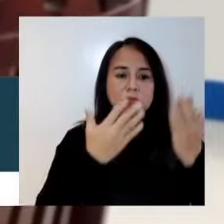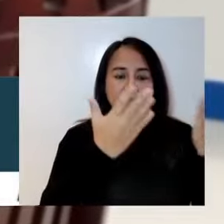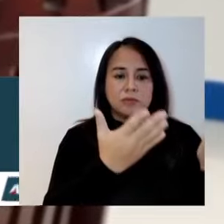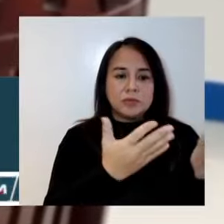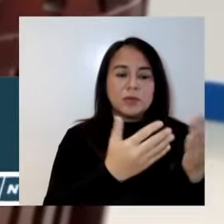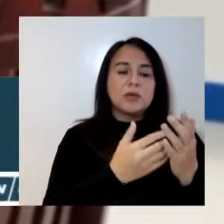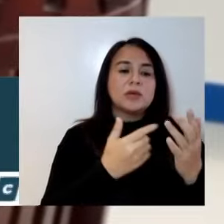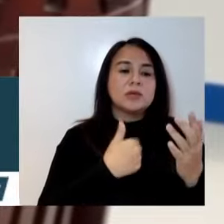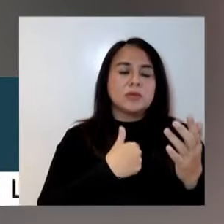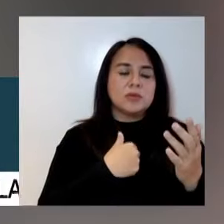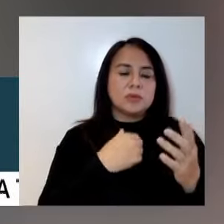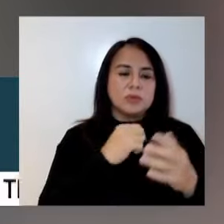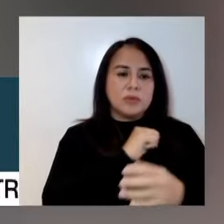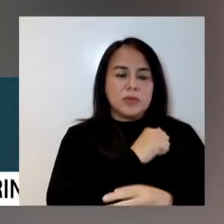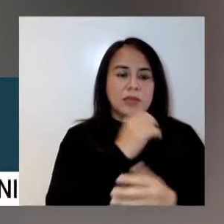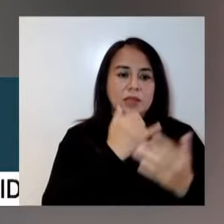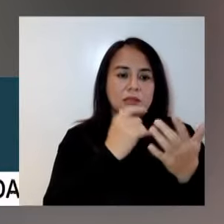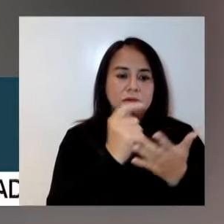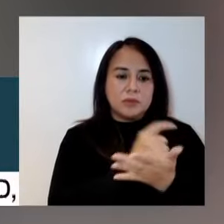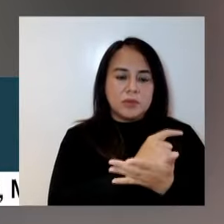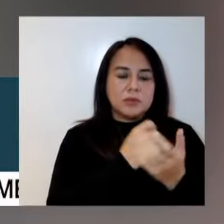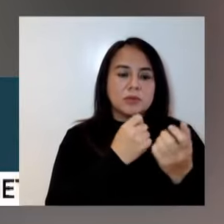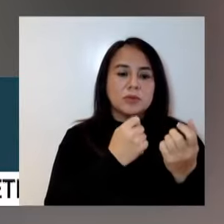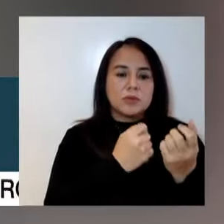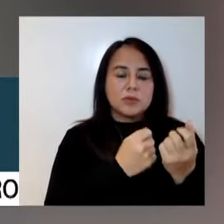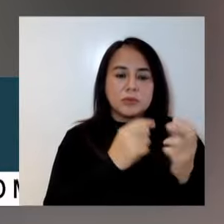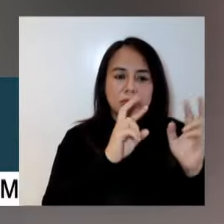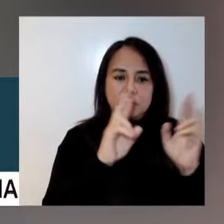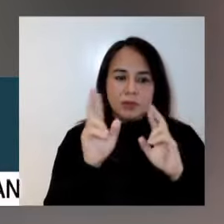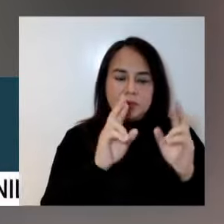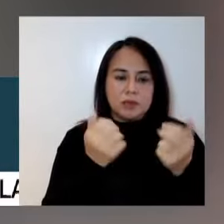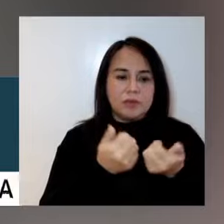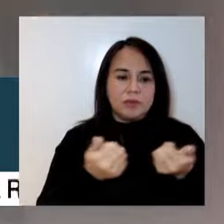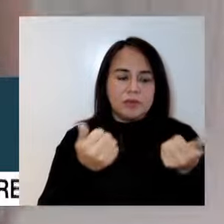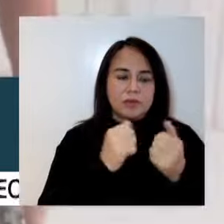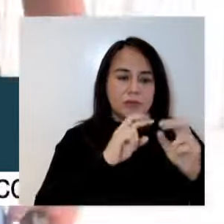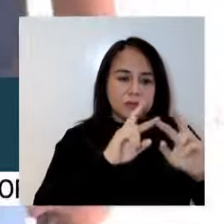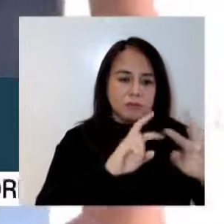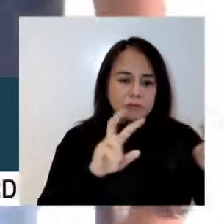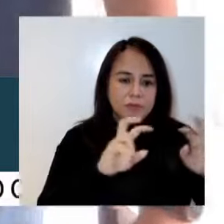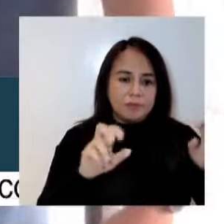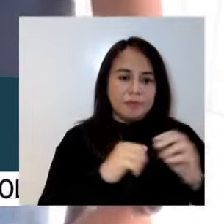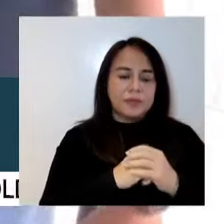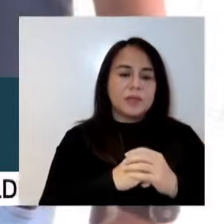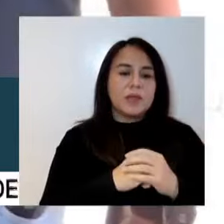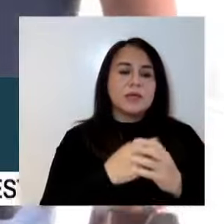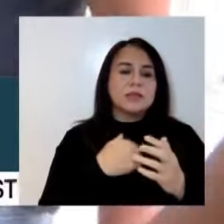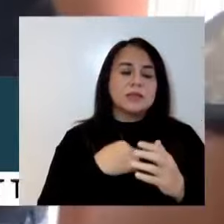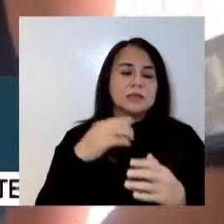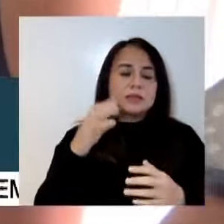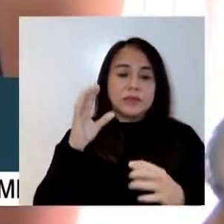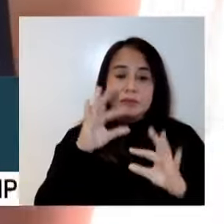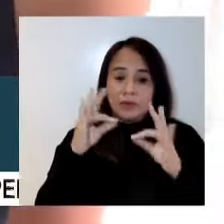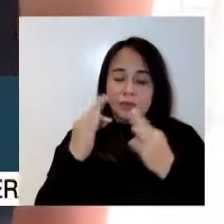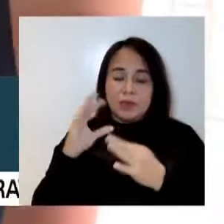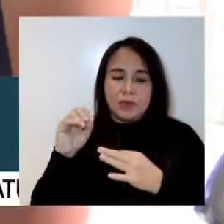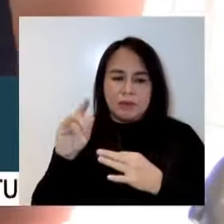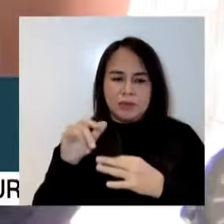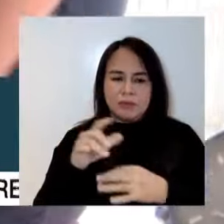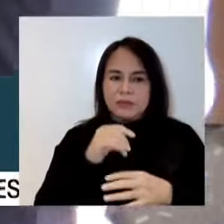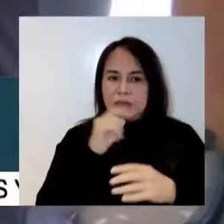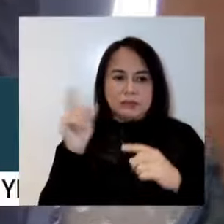to authorities last week to supposedly be readily available for the investigation. The Camilon family is dismayed by the no-show of the